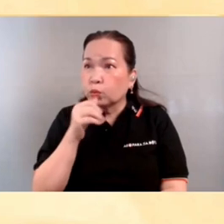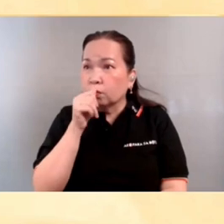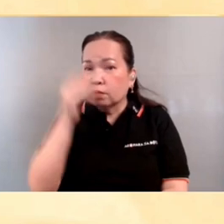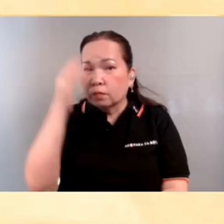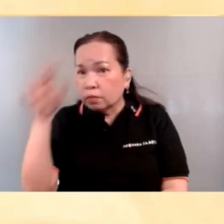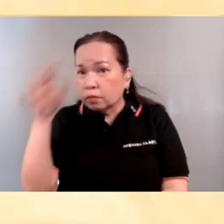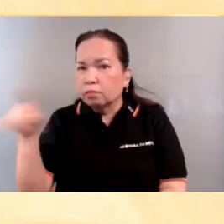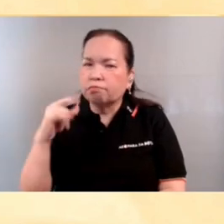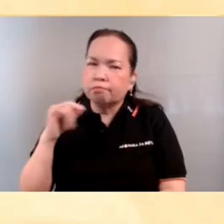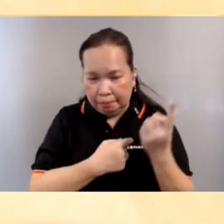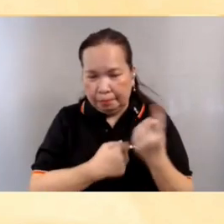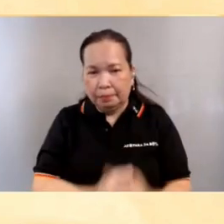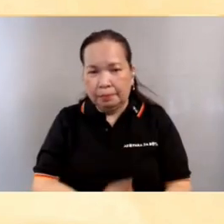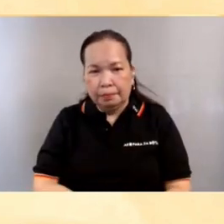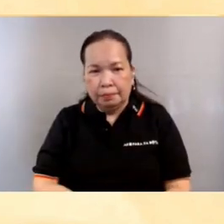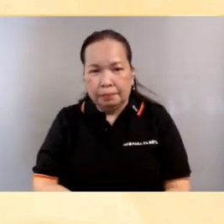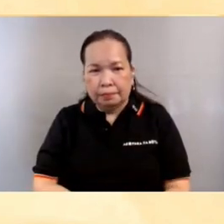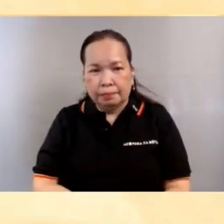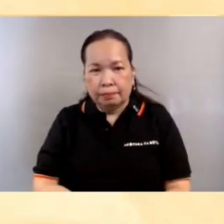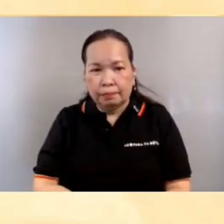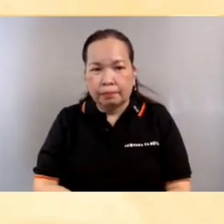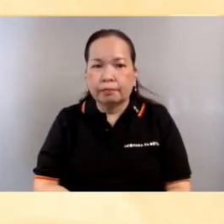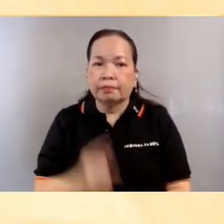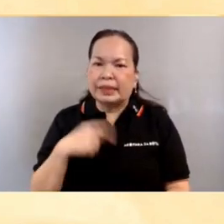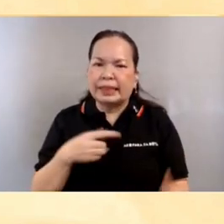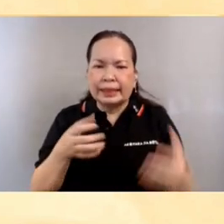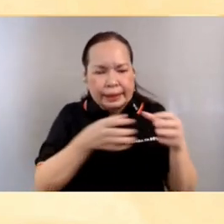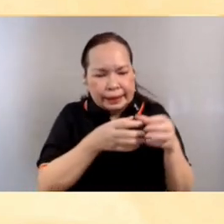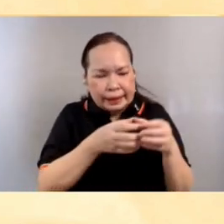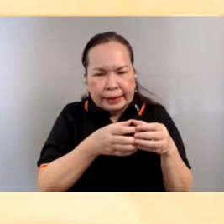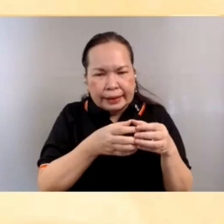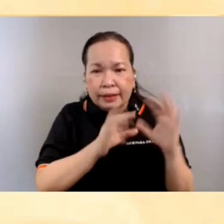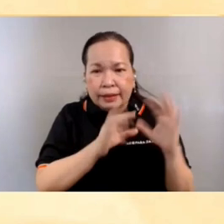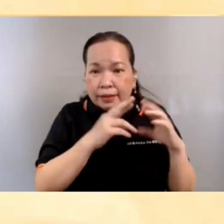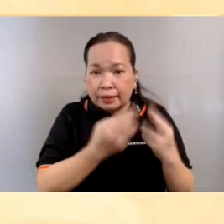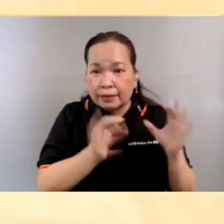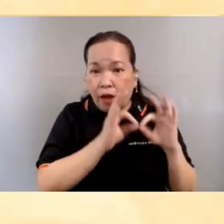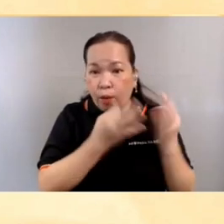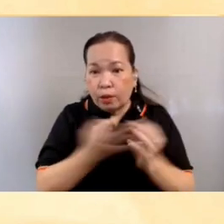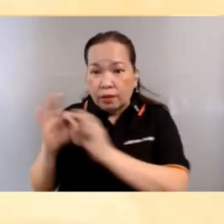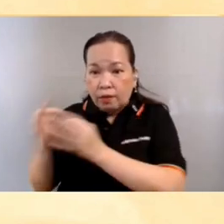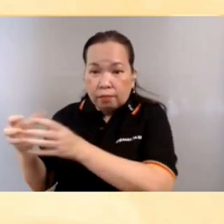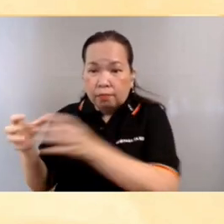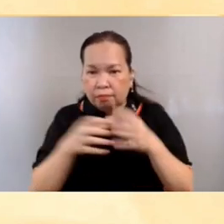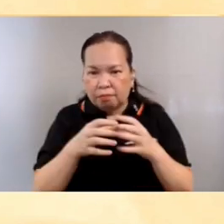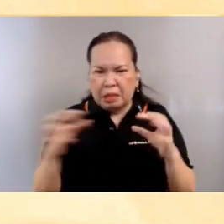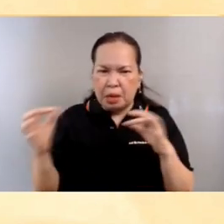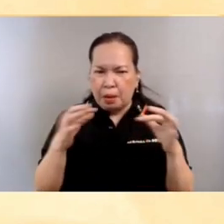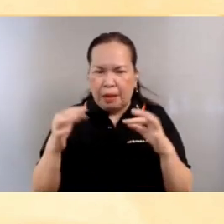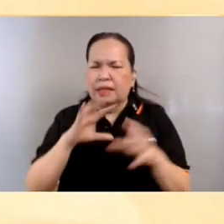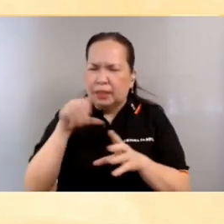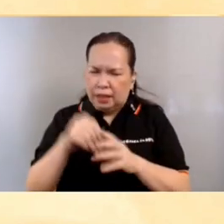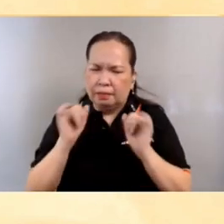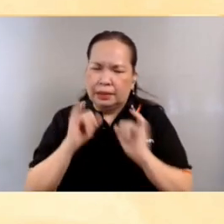and unverified. Now, clan feuds put children's lives in danger and affect them in